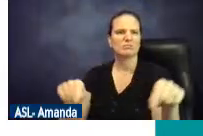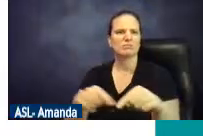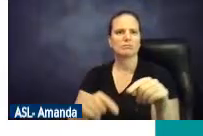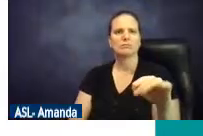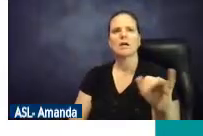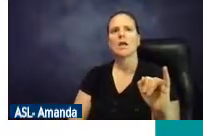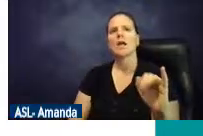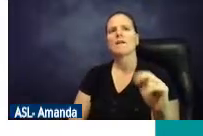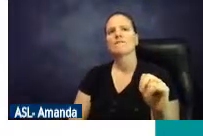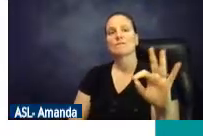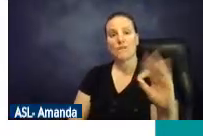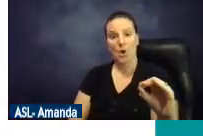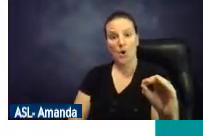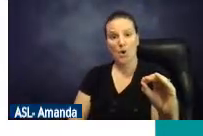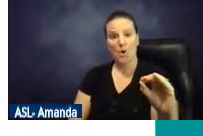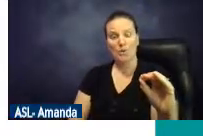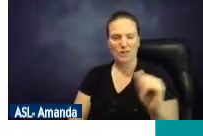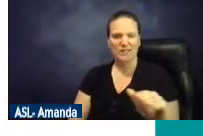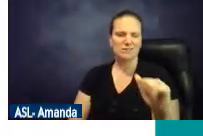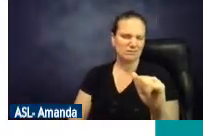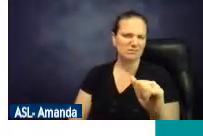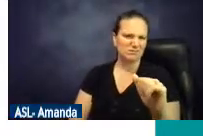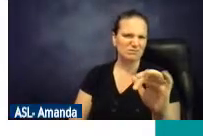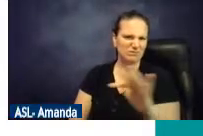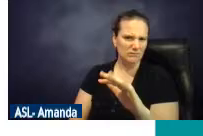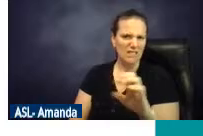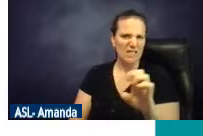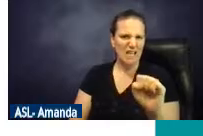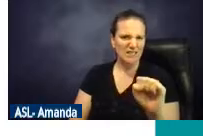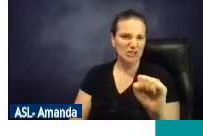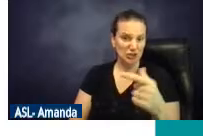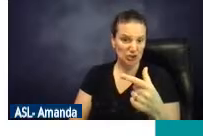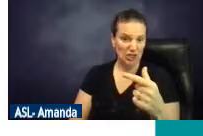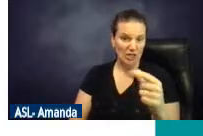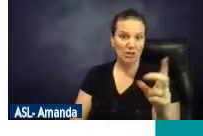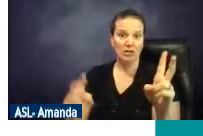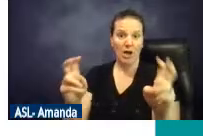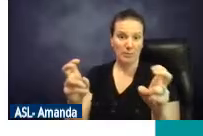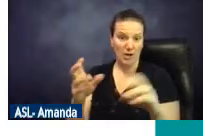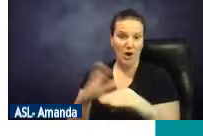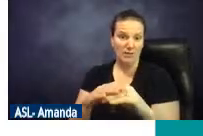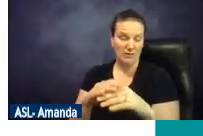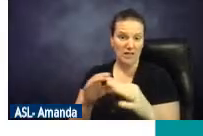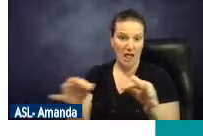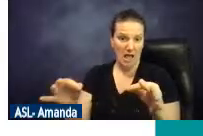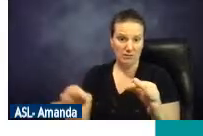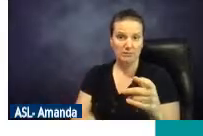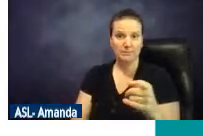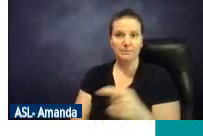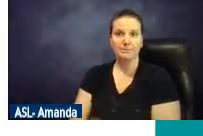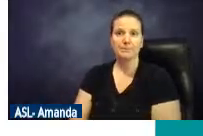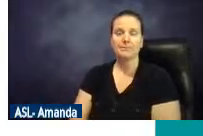info@interstatebridge.org with ESG Public Comment in the subject line. You may also call